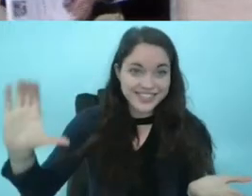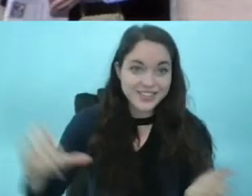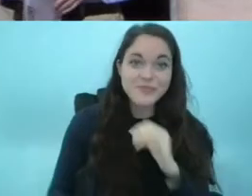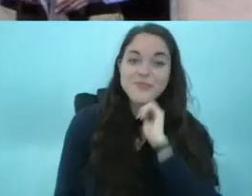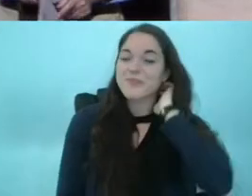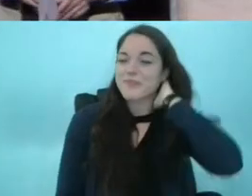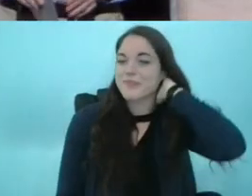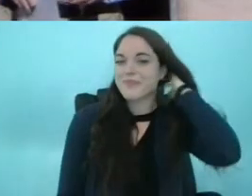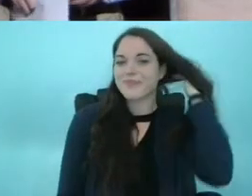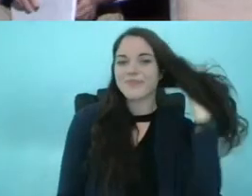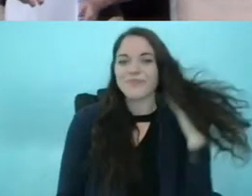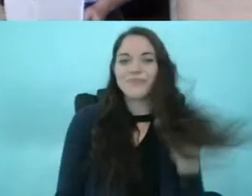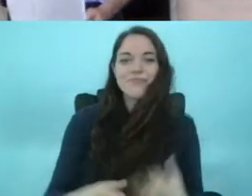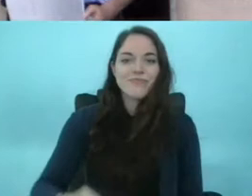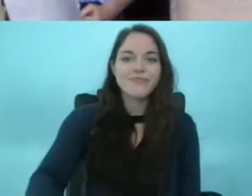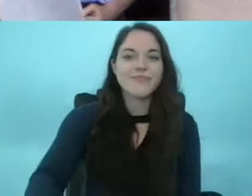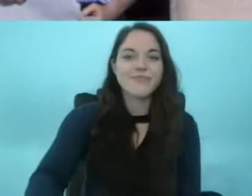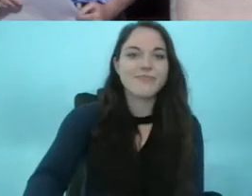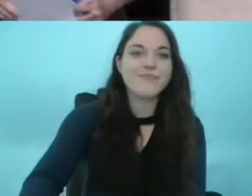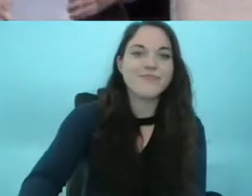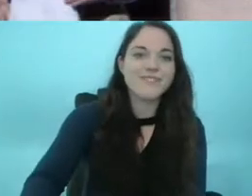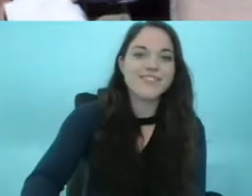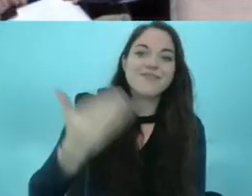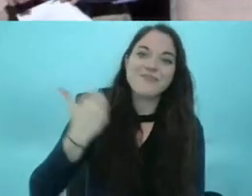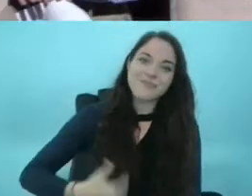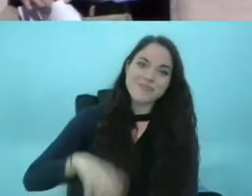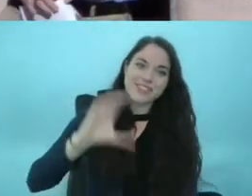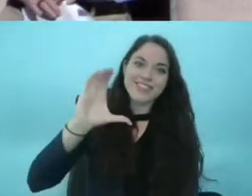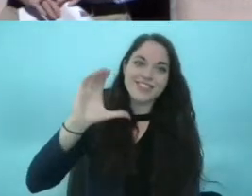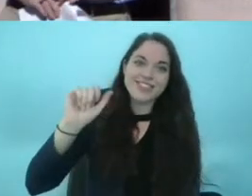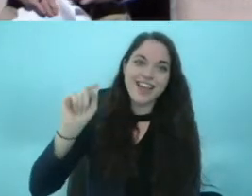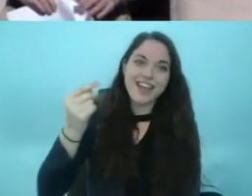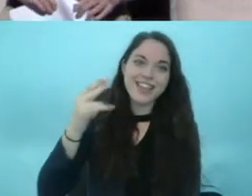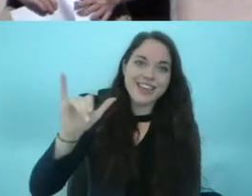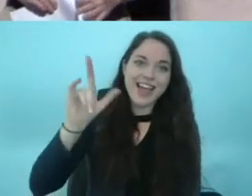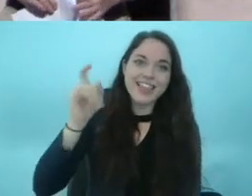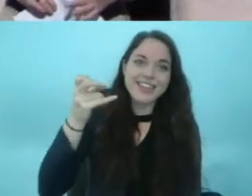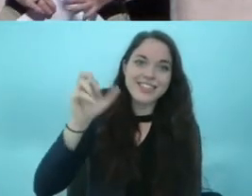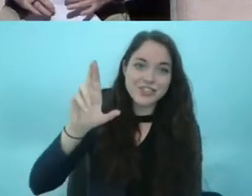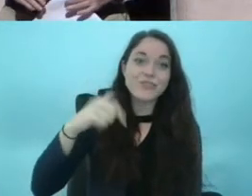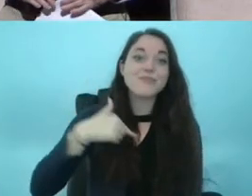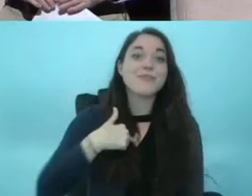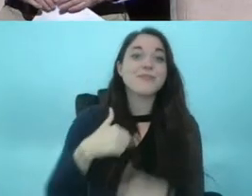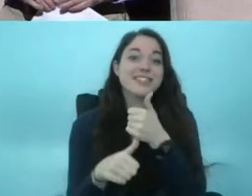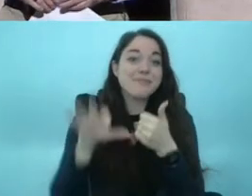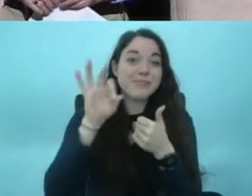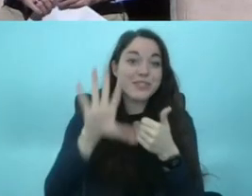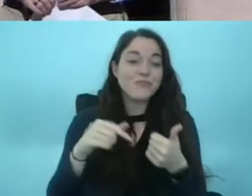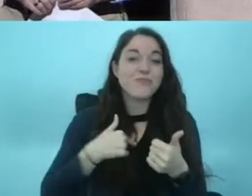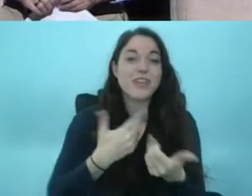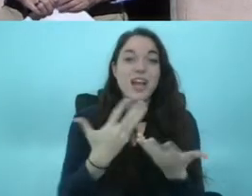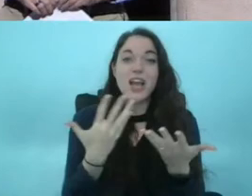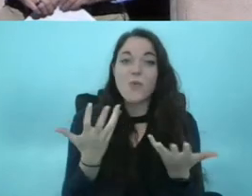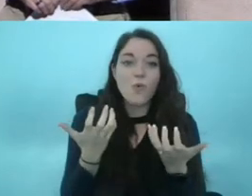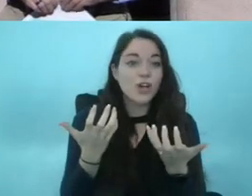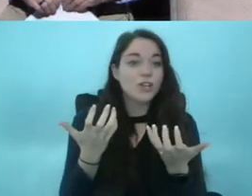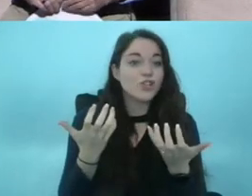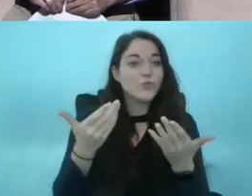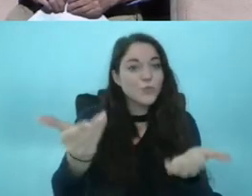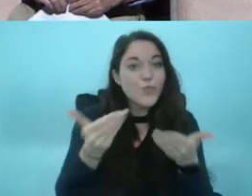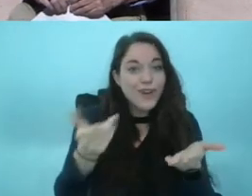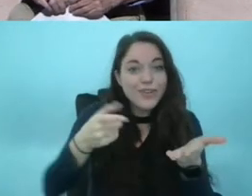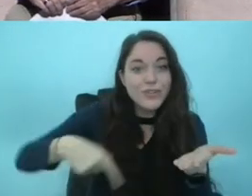D.C. My name is Reverend Kathy Alexander. I'm the associate pastor, and I would bring you welcome